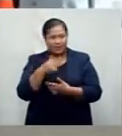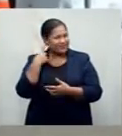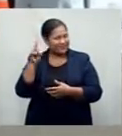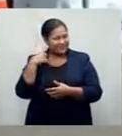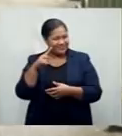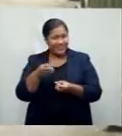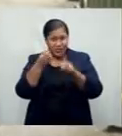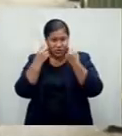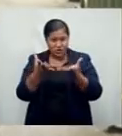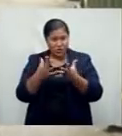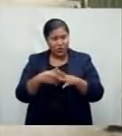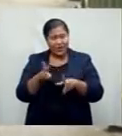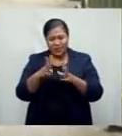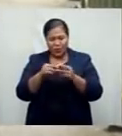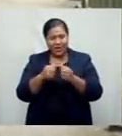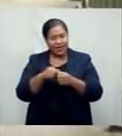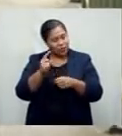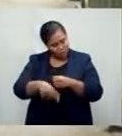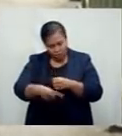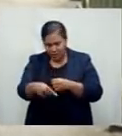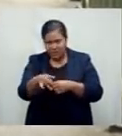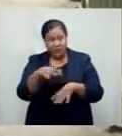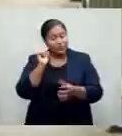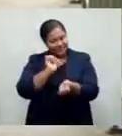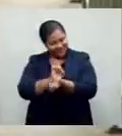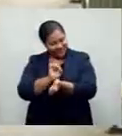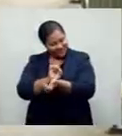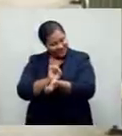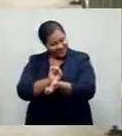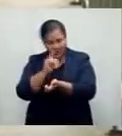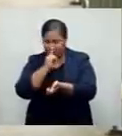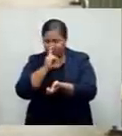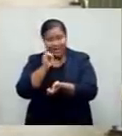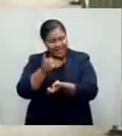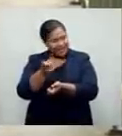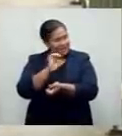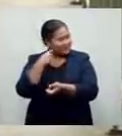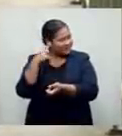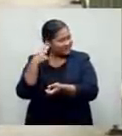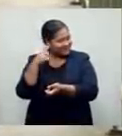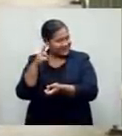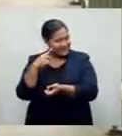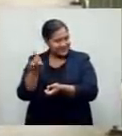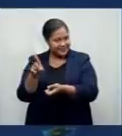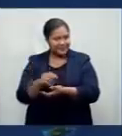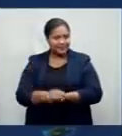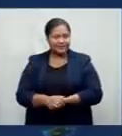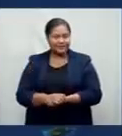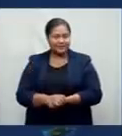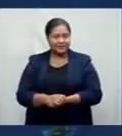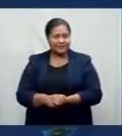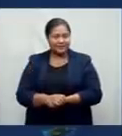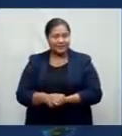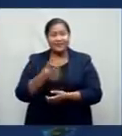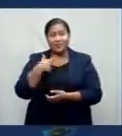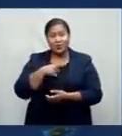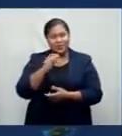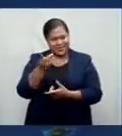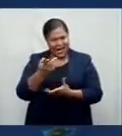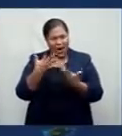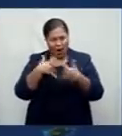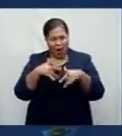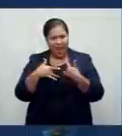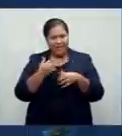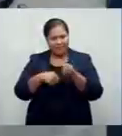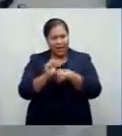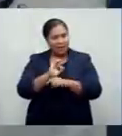showing in the weekend, and we'll continue to arrest people along. And the thing is that we are putting our lives at risk now,